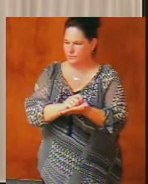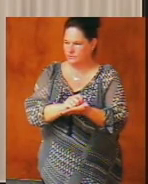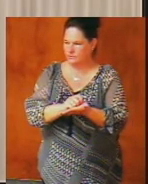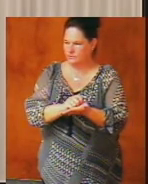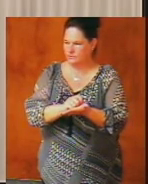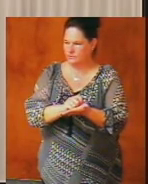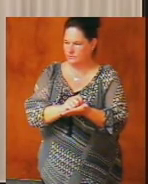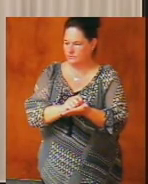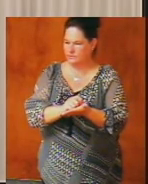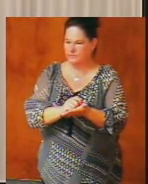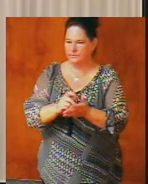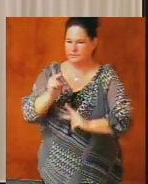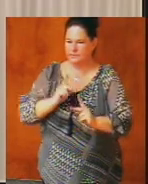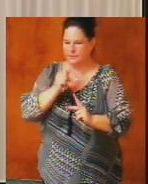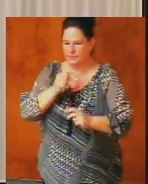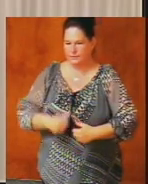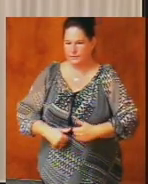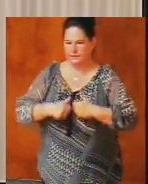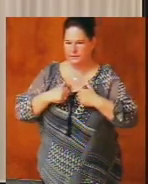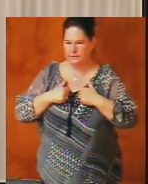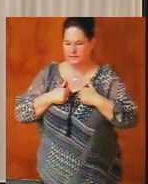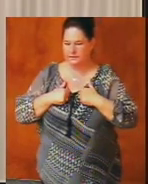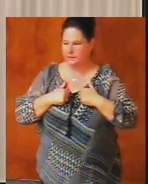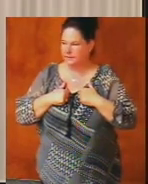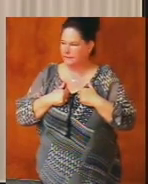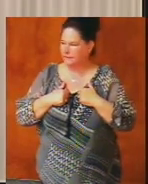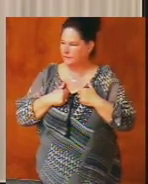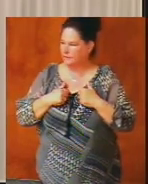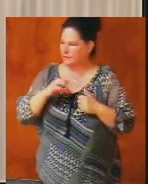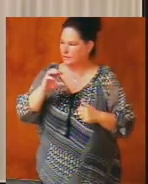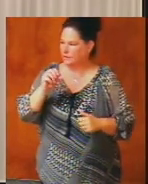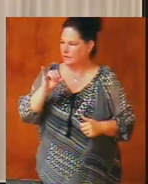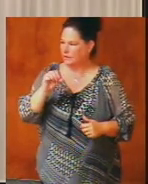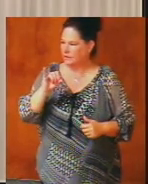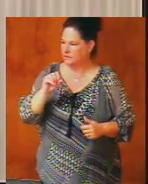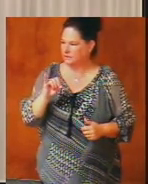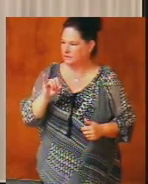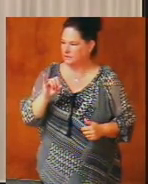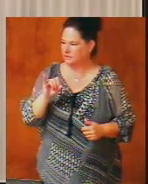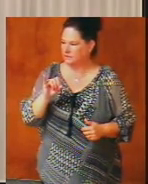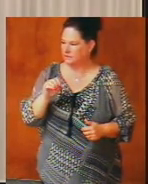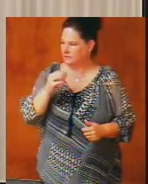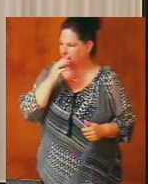The inhabitants of Colossae